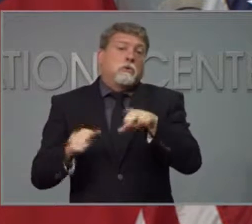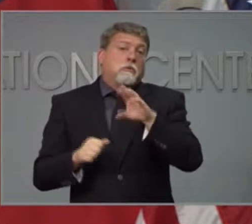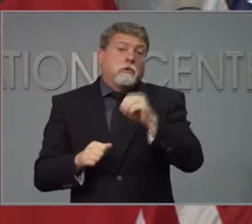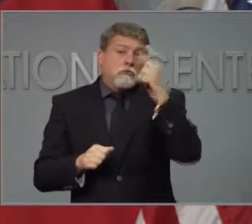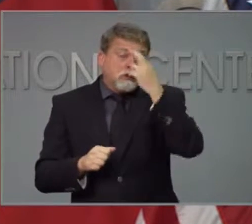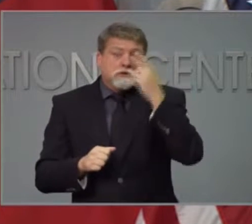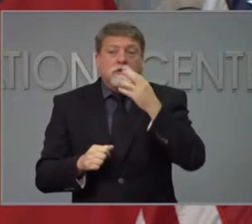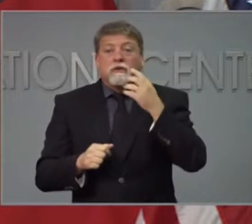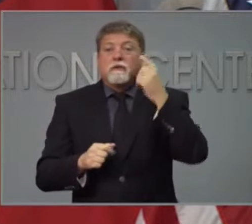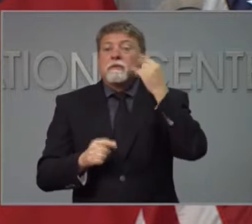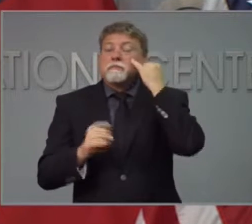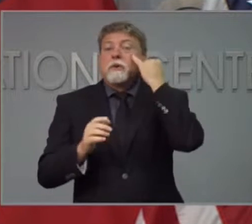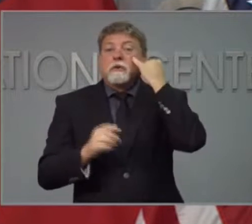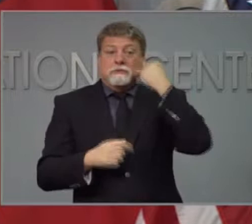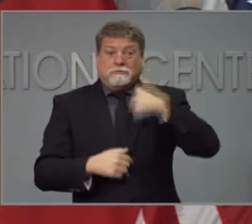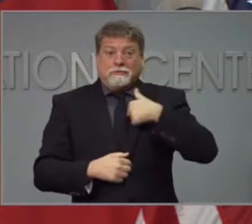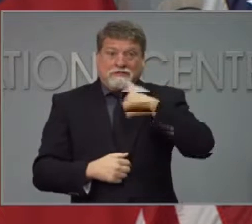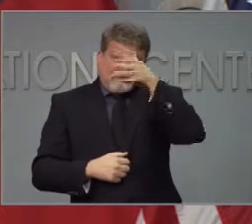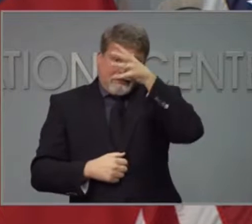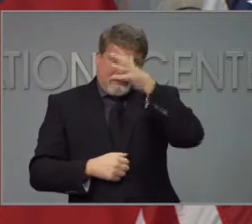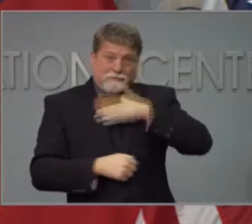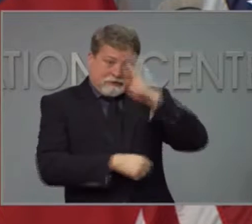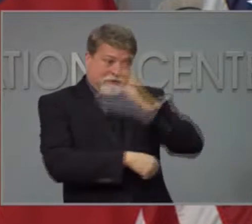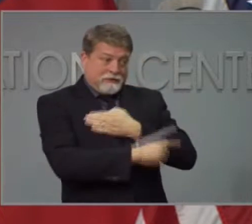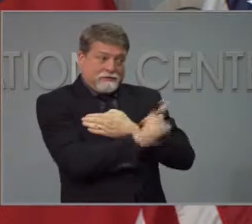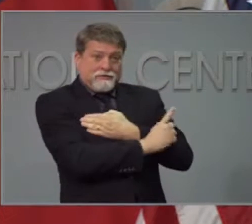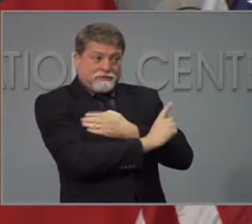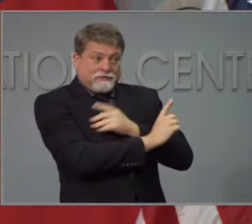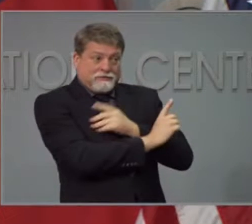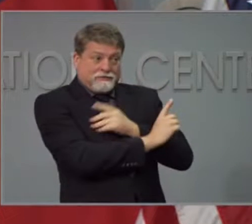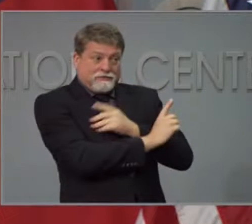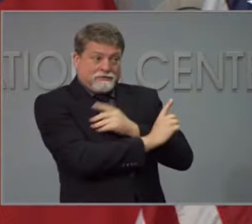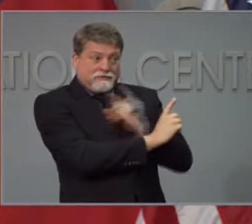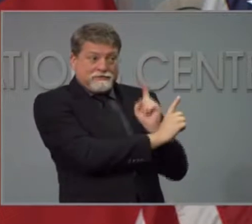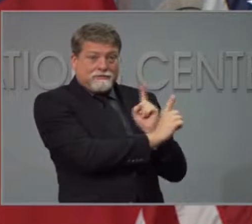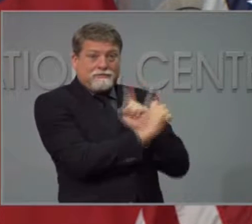a father and a son, or a junior and a senior, and perhaps it was